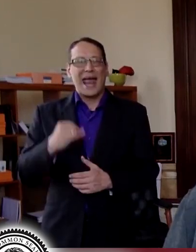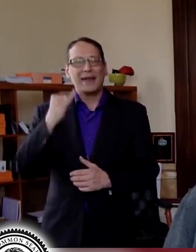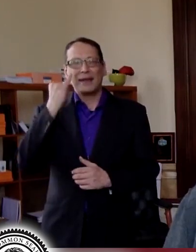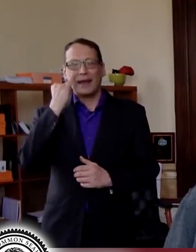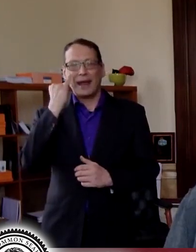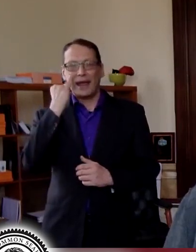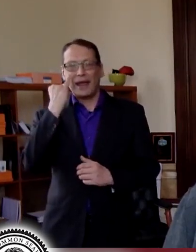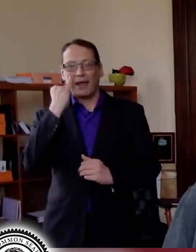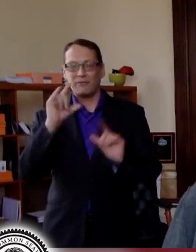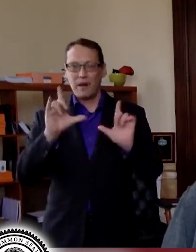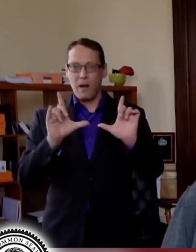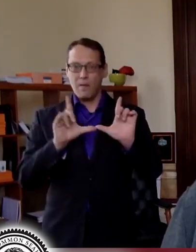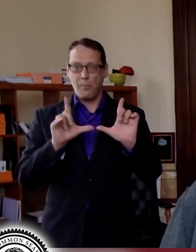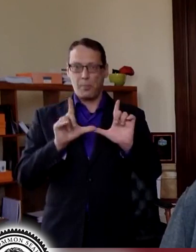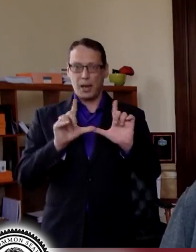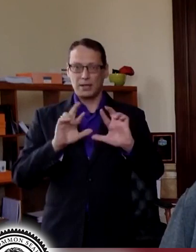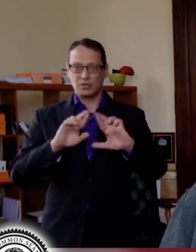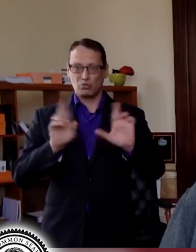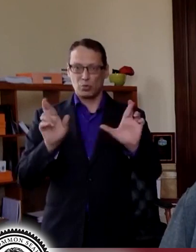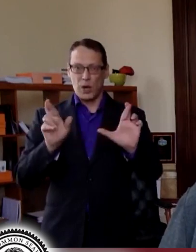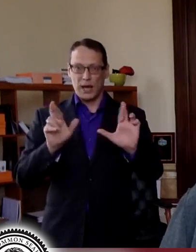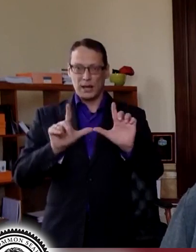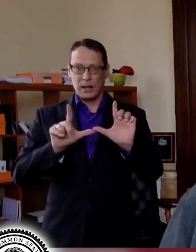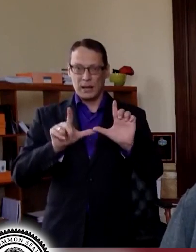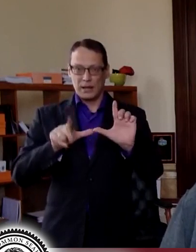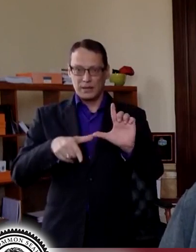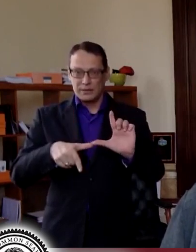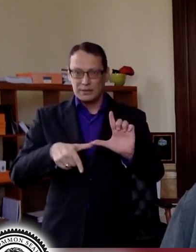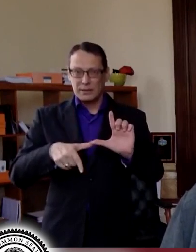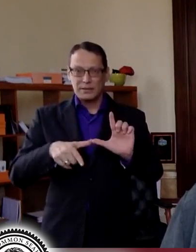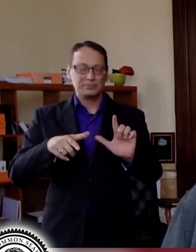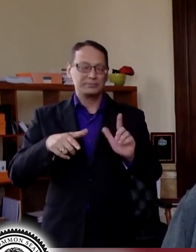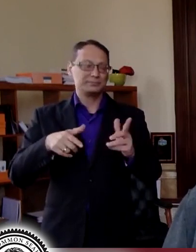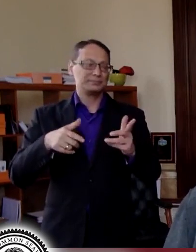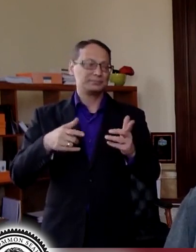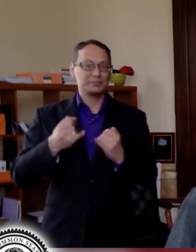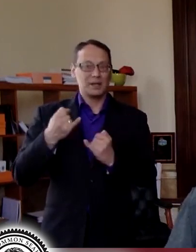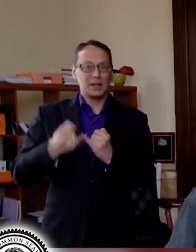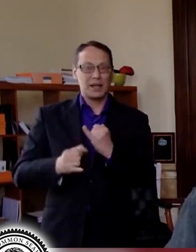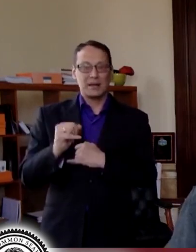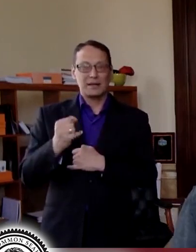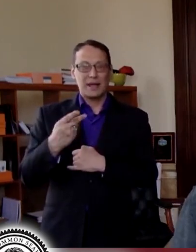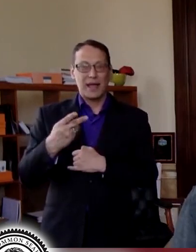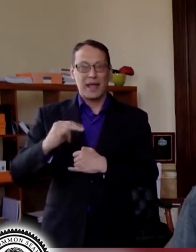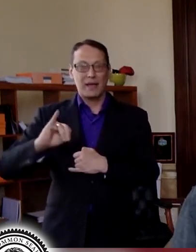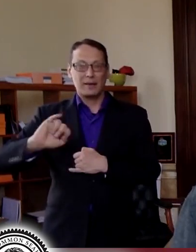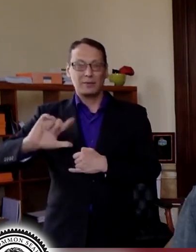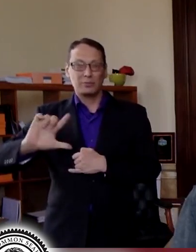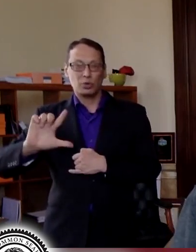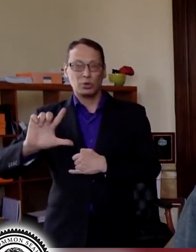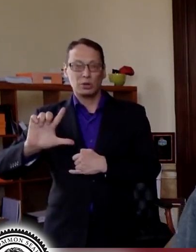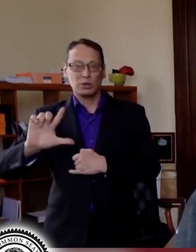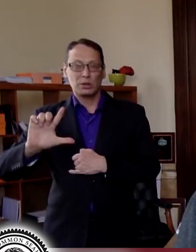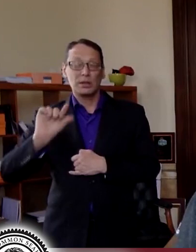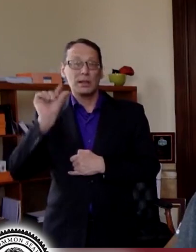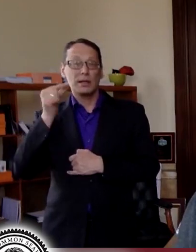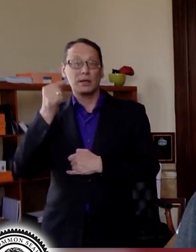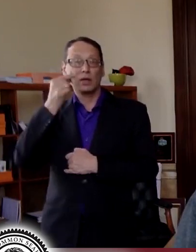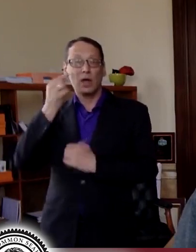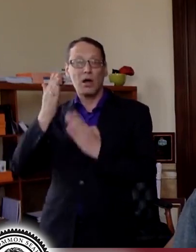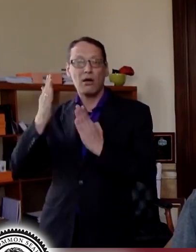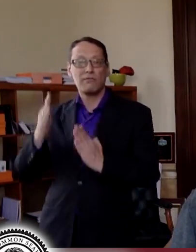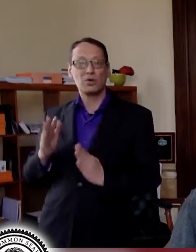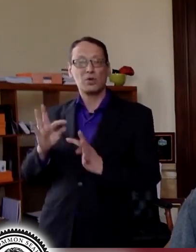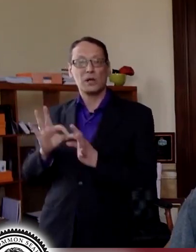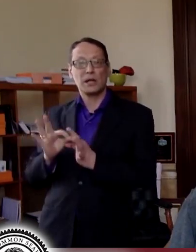license or your plates are getting ready maybe to expire at the end of April here, the governor did